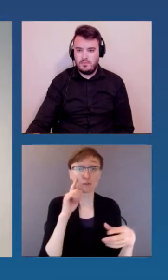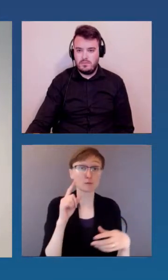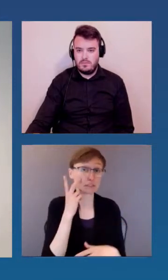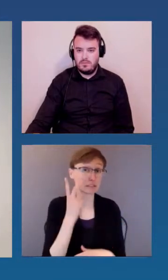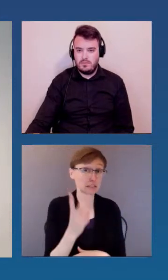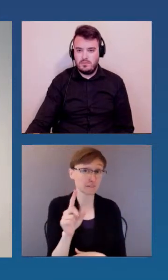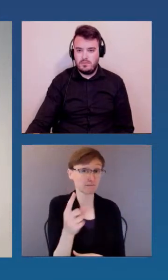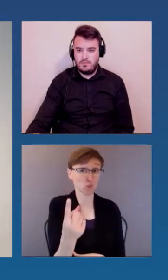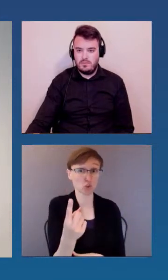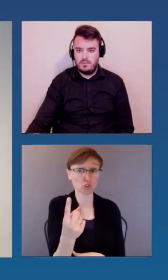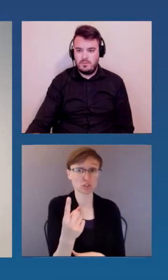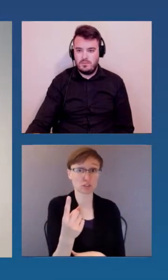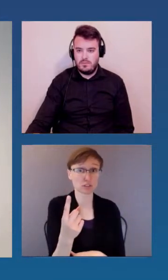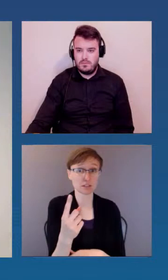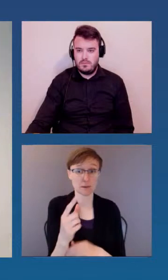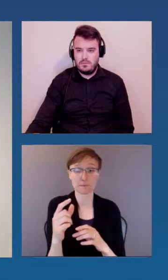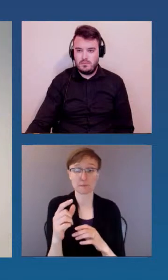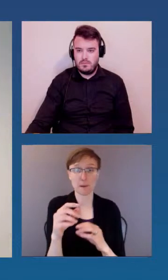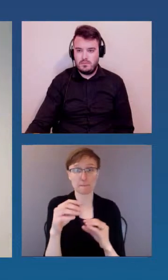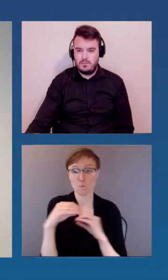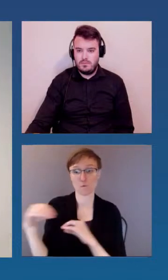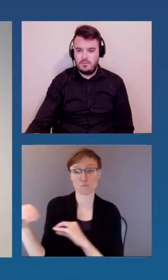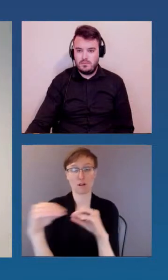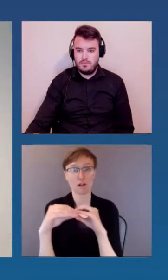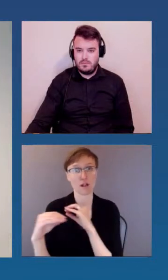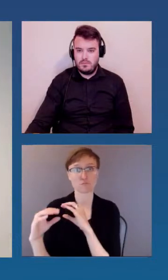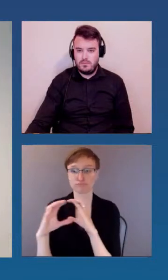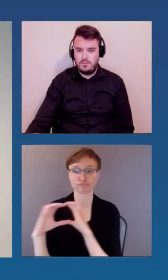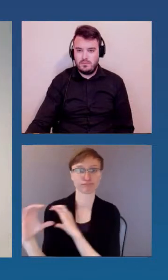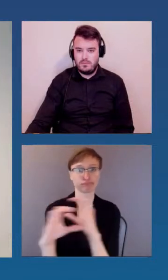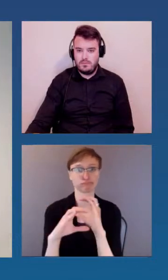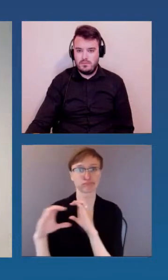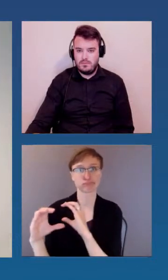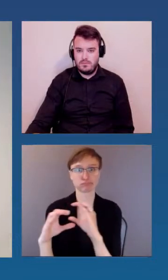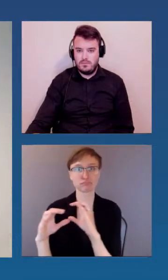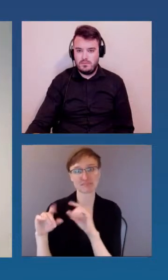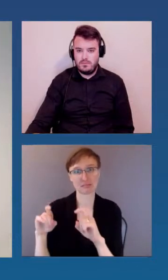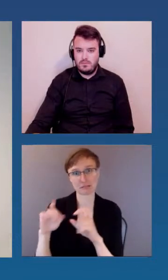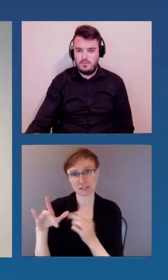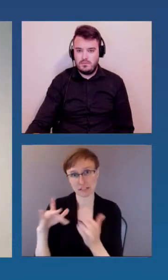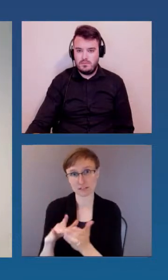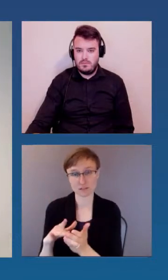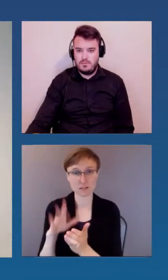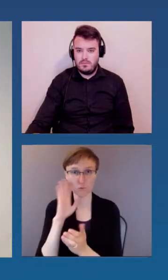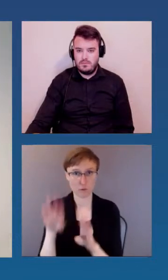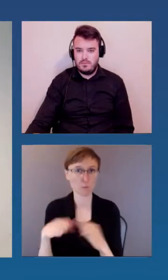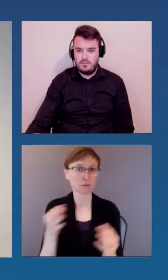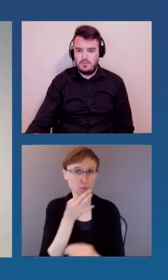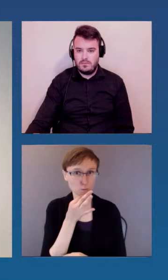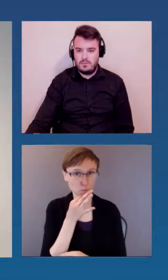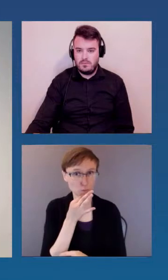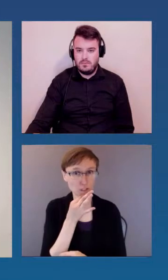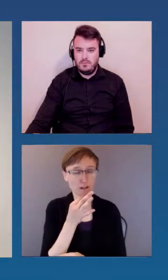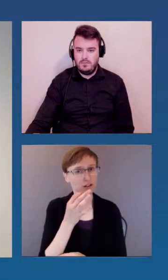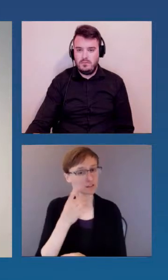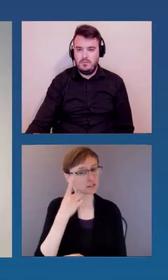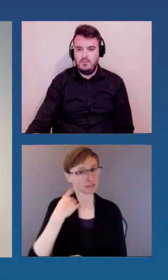that a direction you'd like to see potentially the other post-secondary institutions on the call today implement as